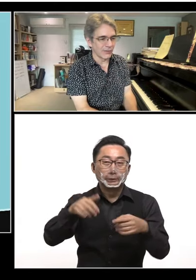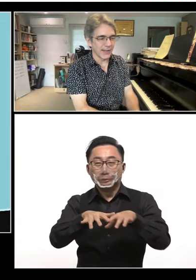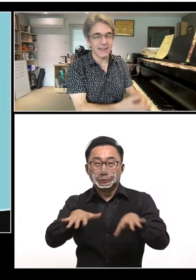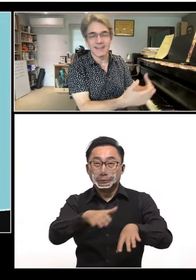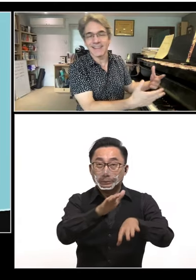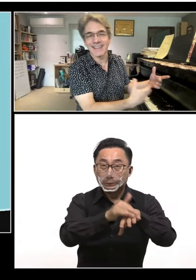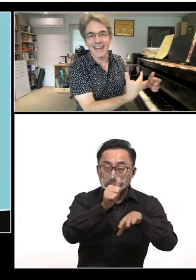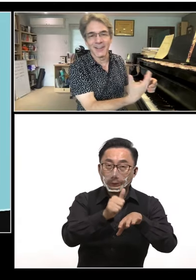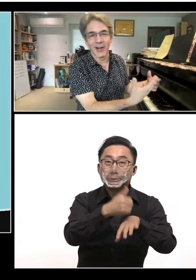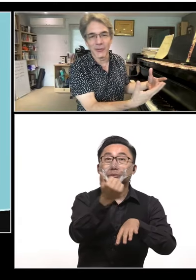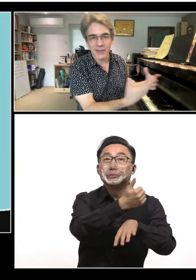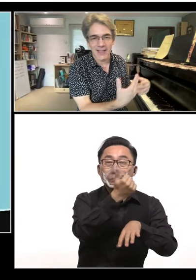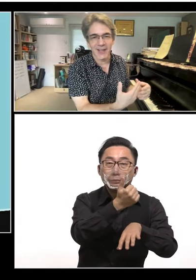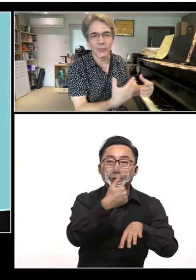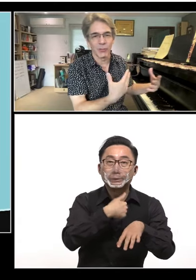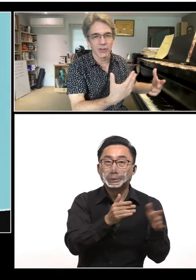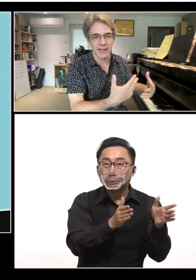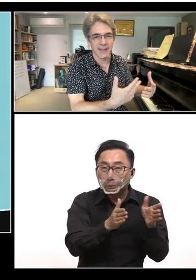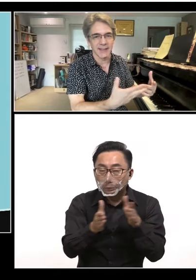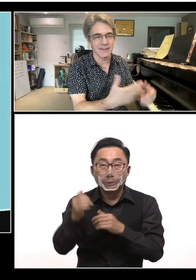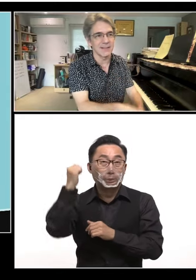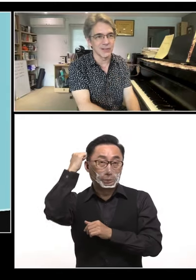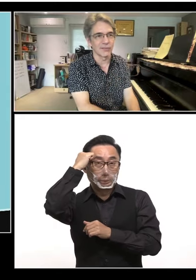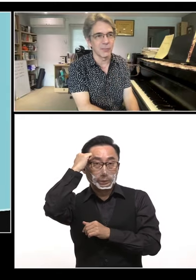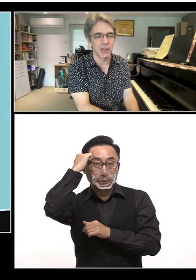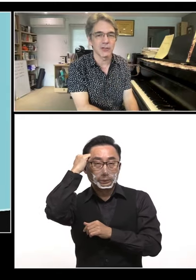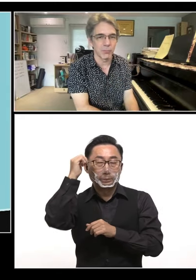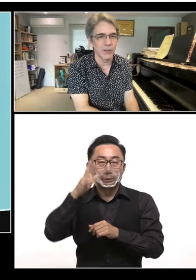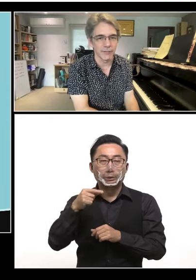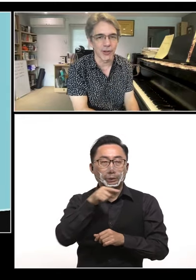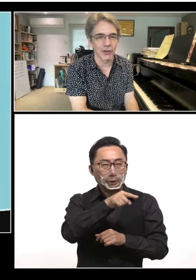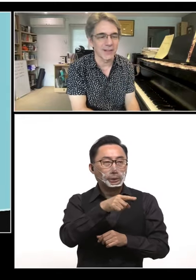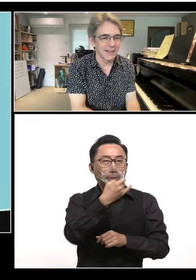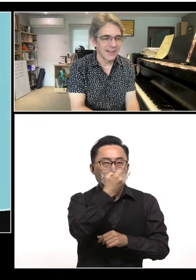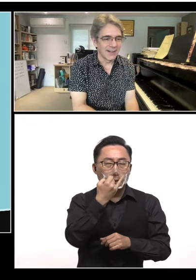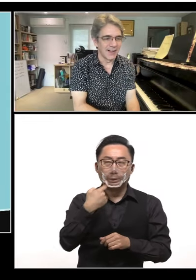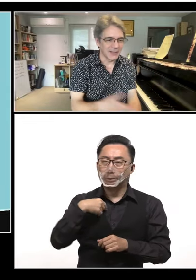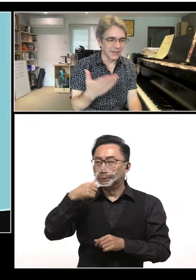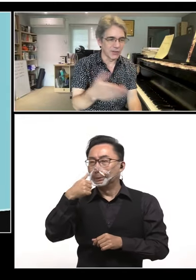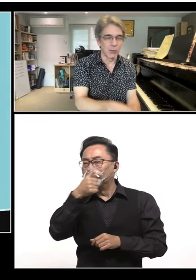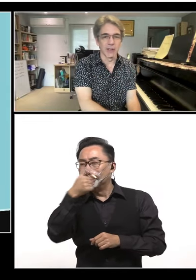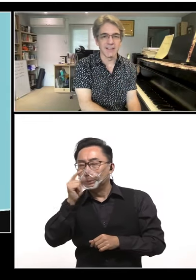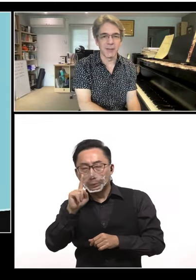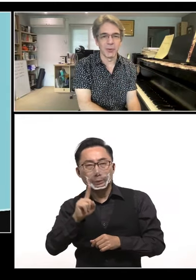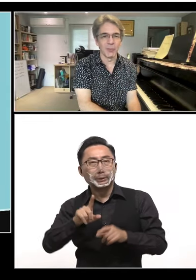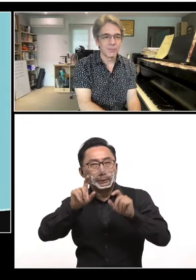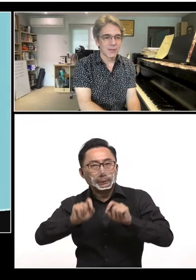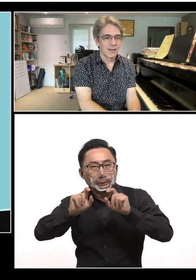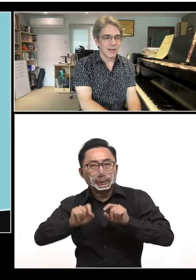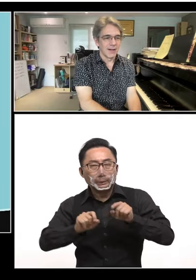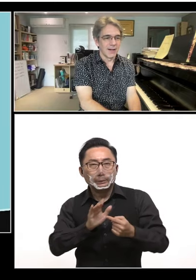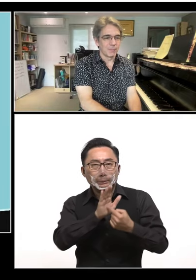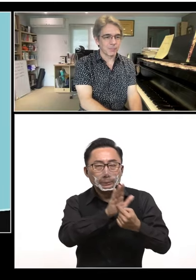how they can understand what we're saying is often much more difficult. To give a small example,